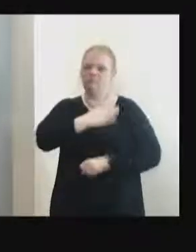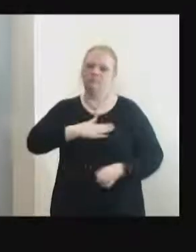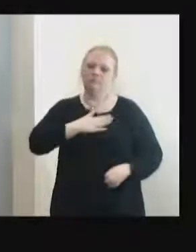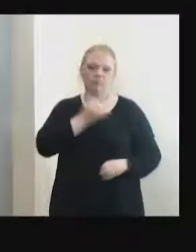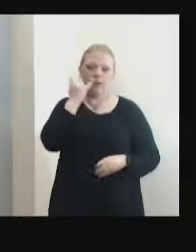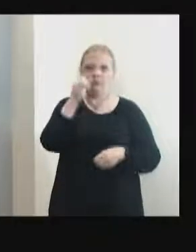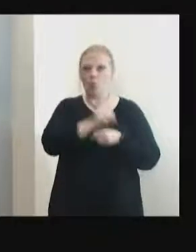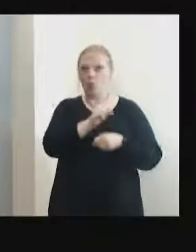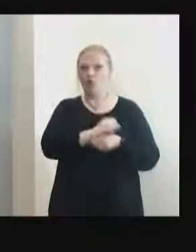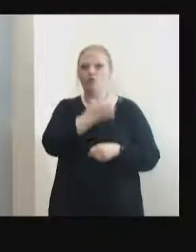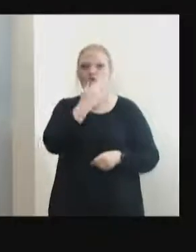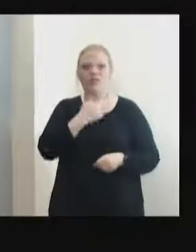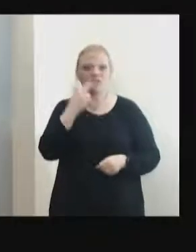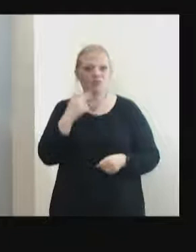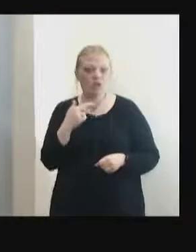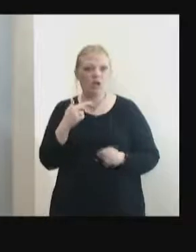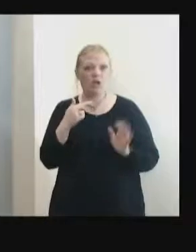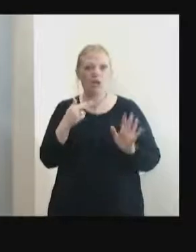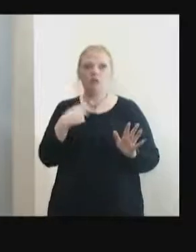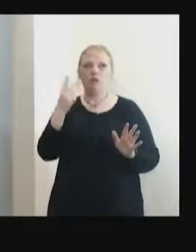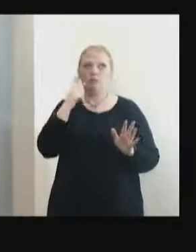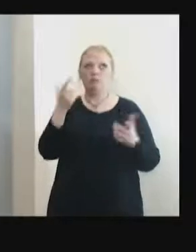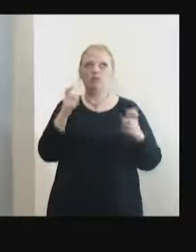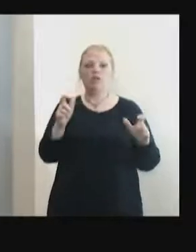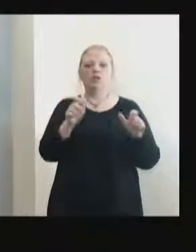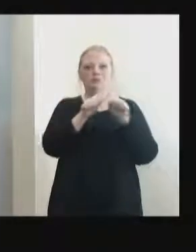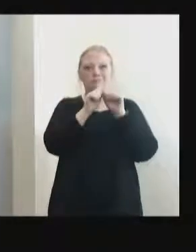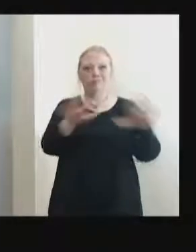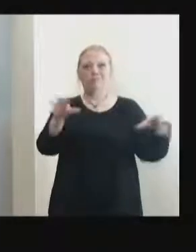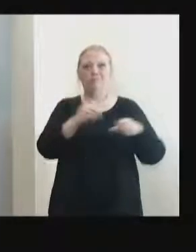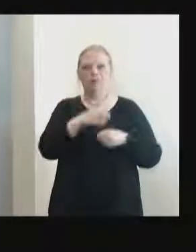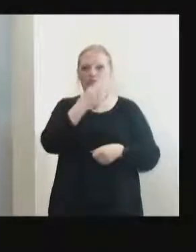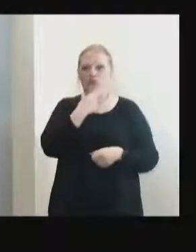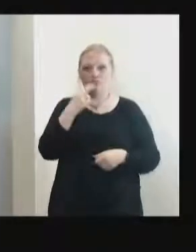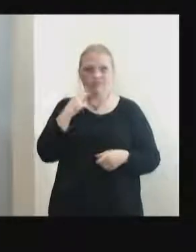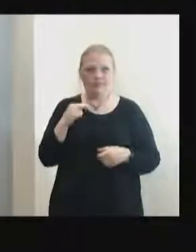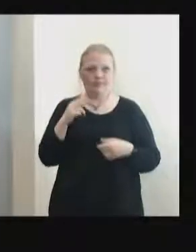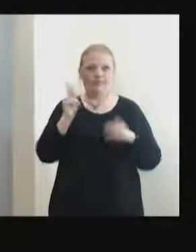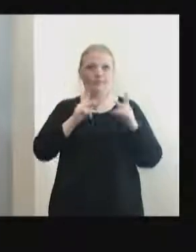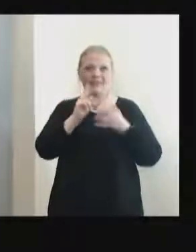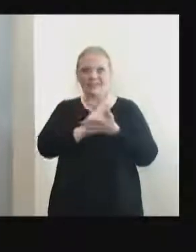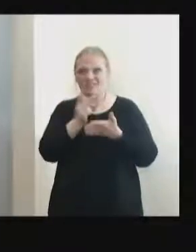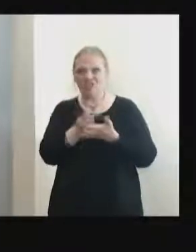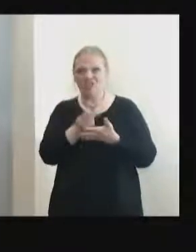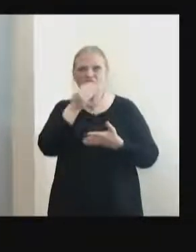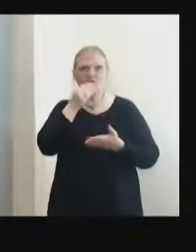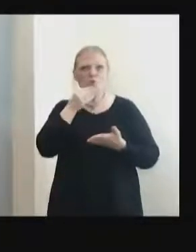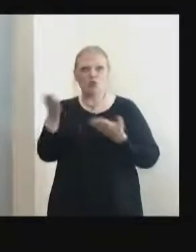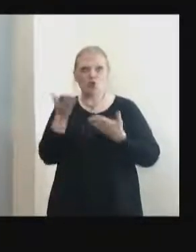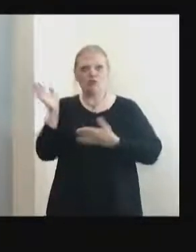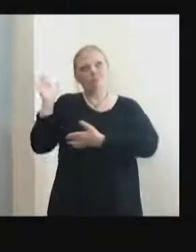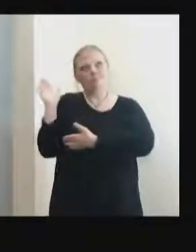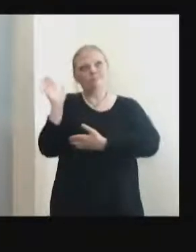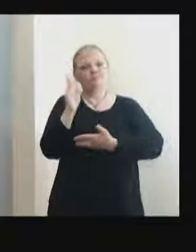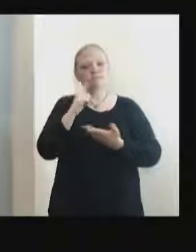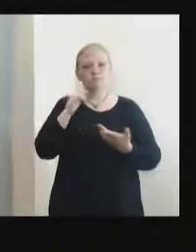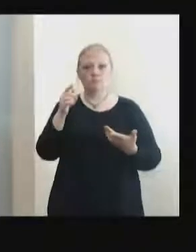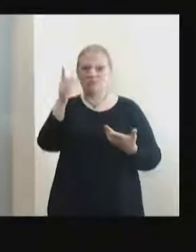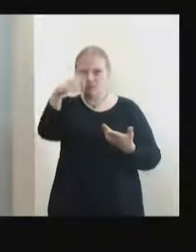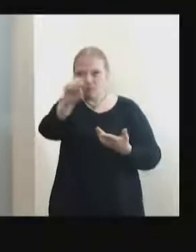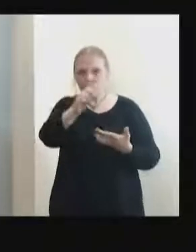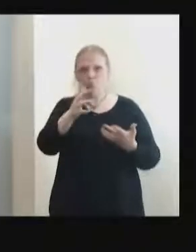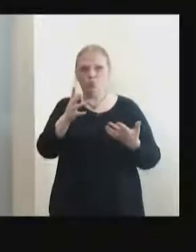you work in a restaurant, we know we're seeing big outbreaks in the restaurants, people in the kitchen, food servers, and I know that you all